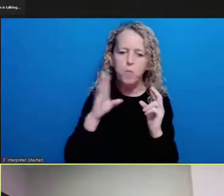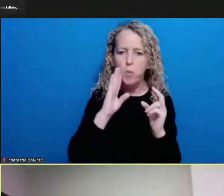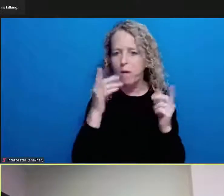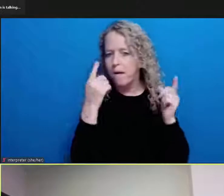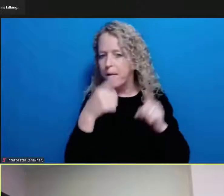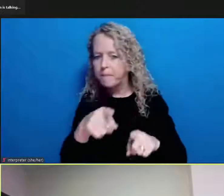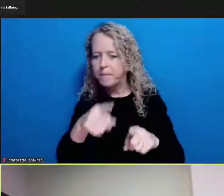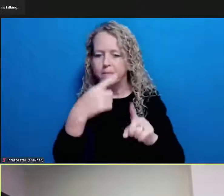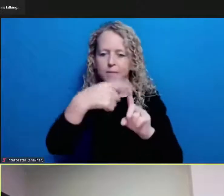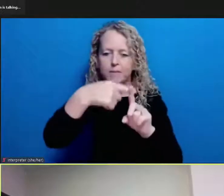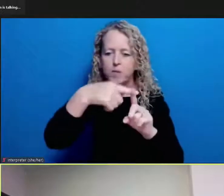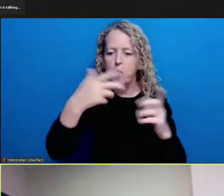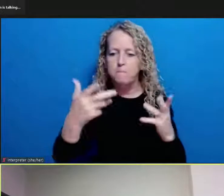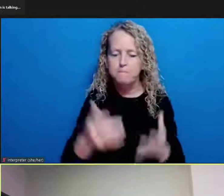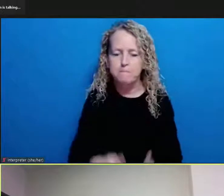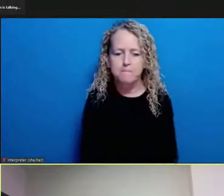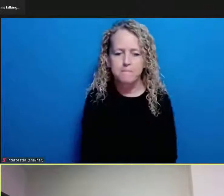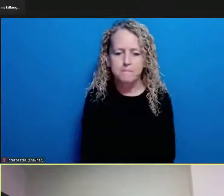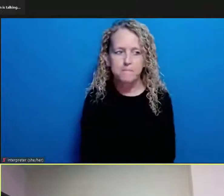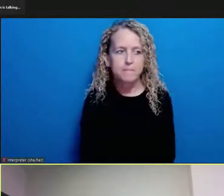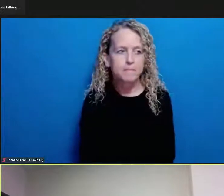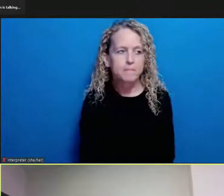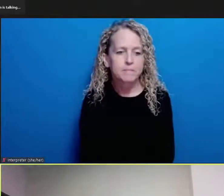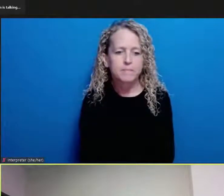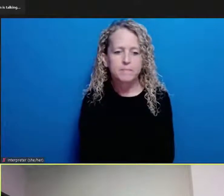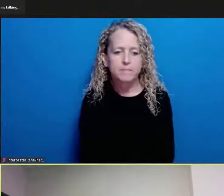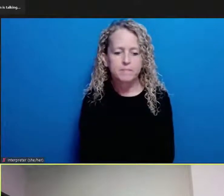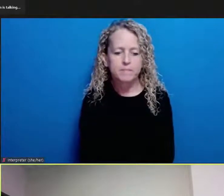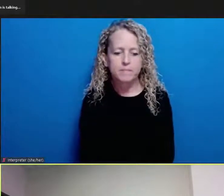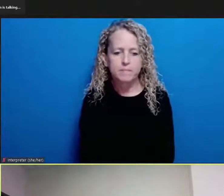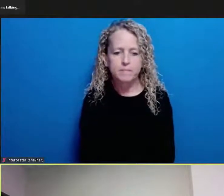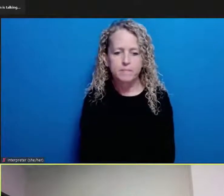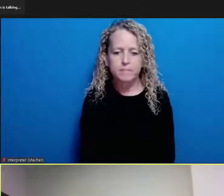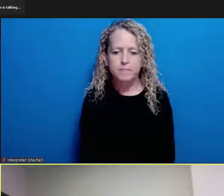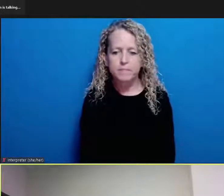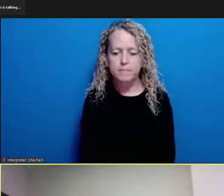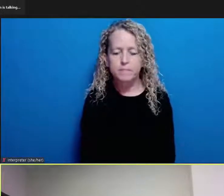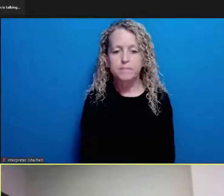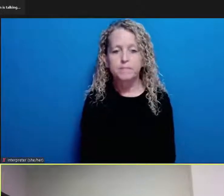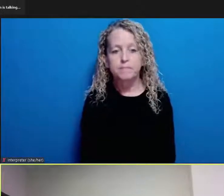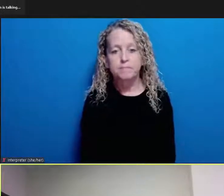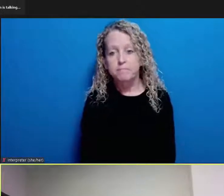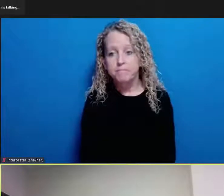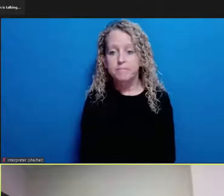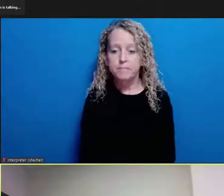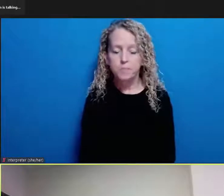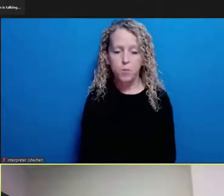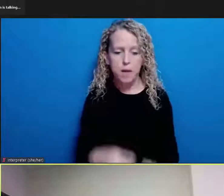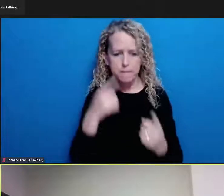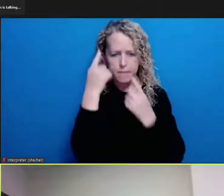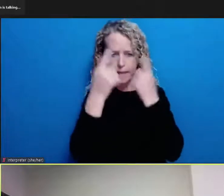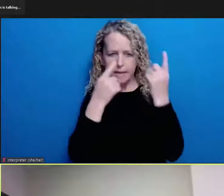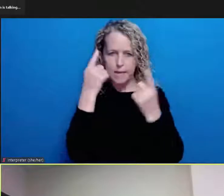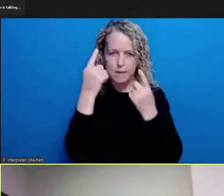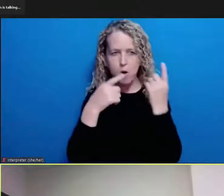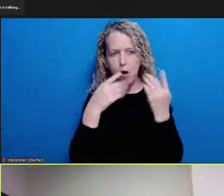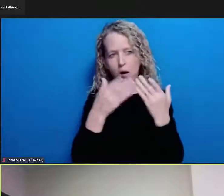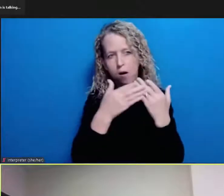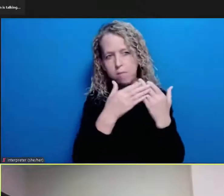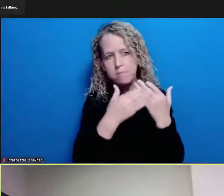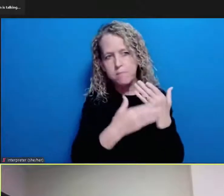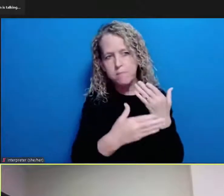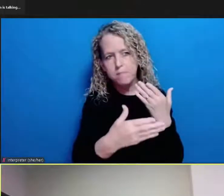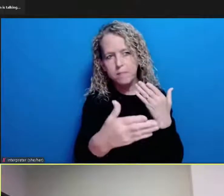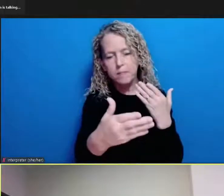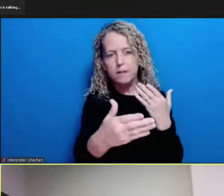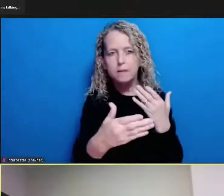definitely, if I think long term, things that come to mind for me is, again, we'll start